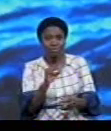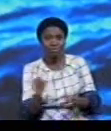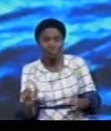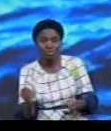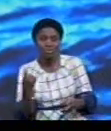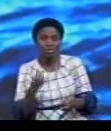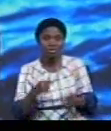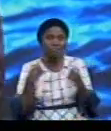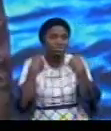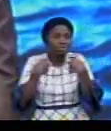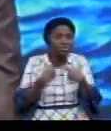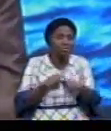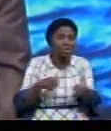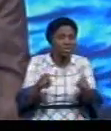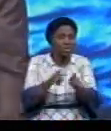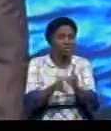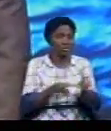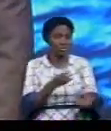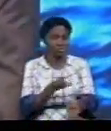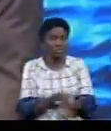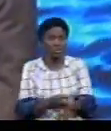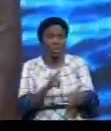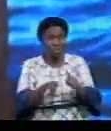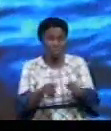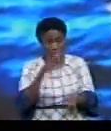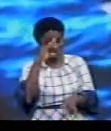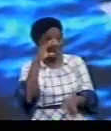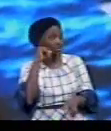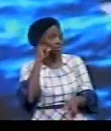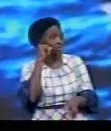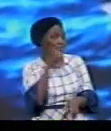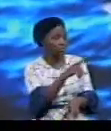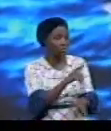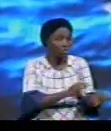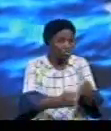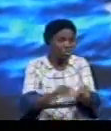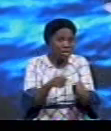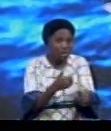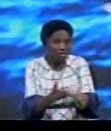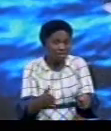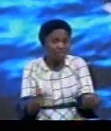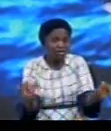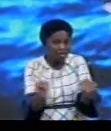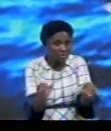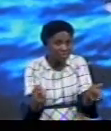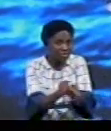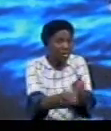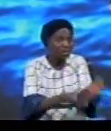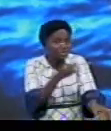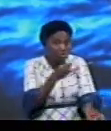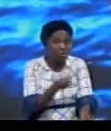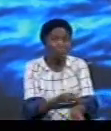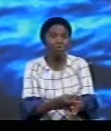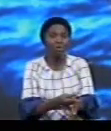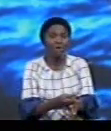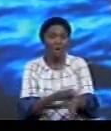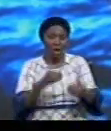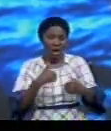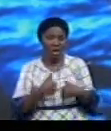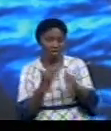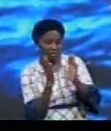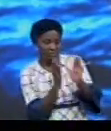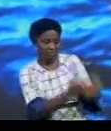does everything like the world. She's gone. She's forsaking the teaching, the truth that her father,